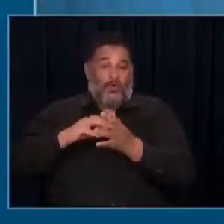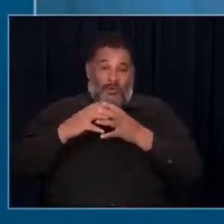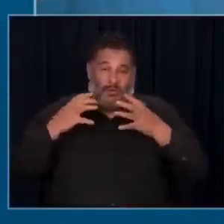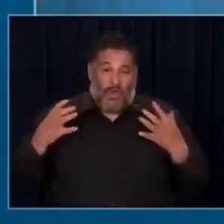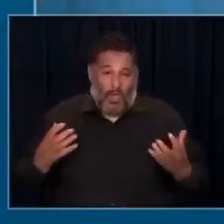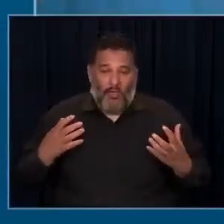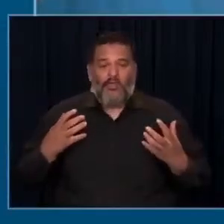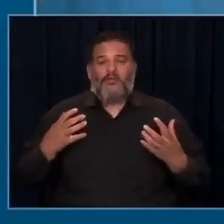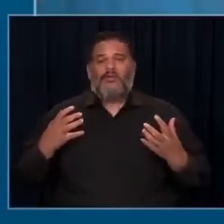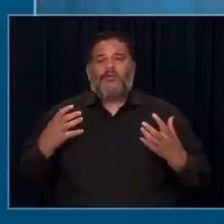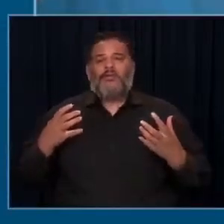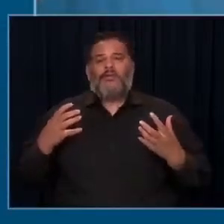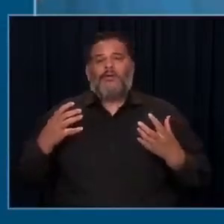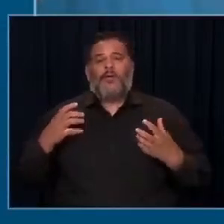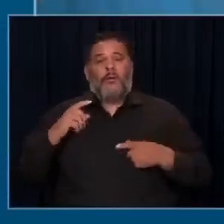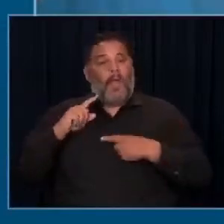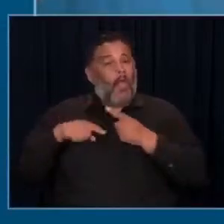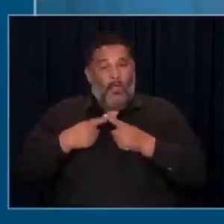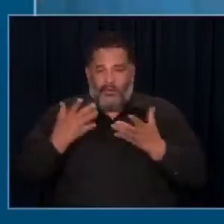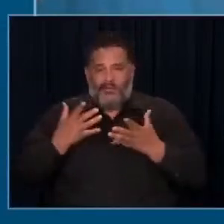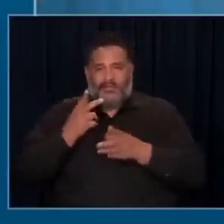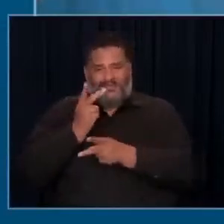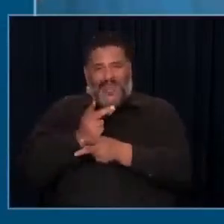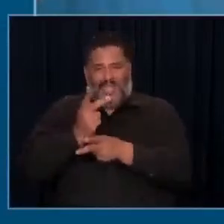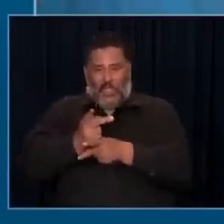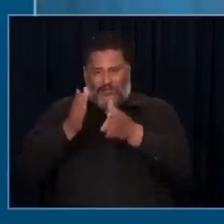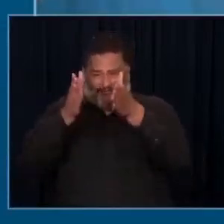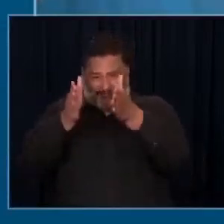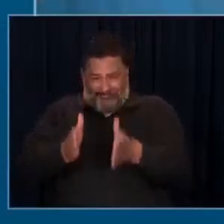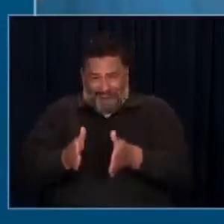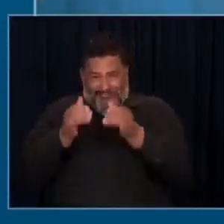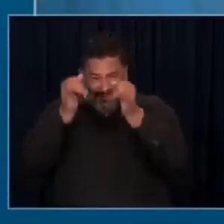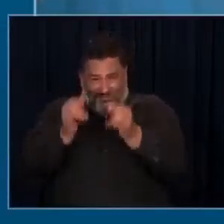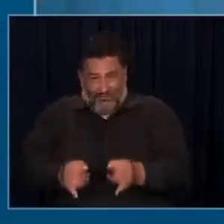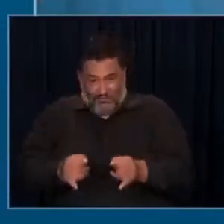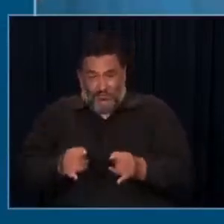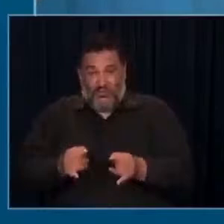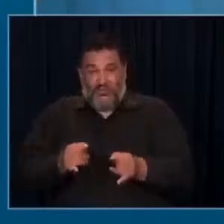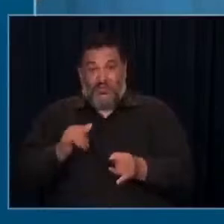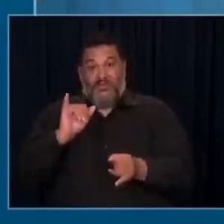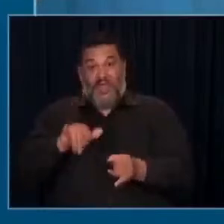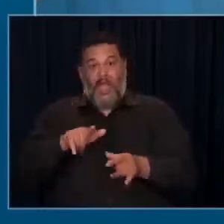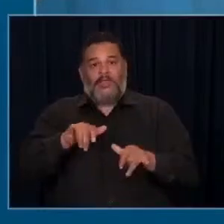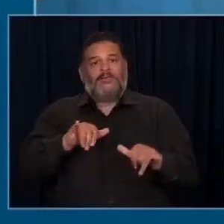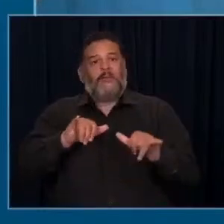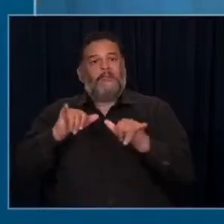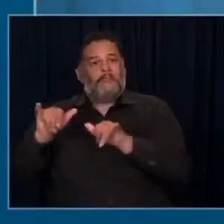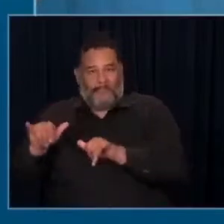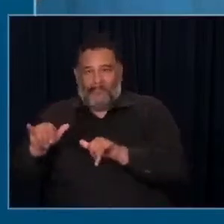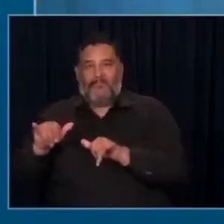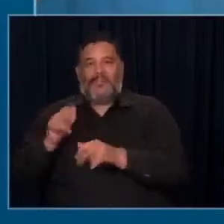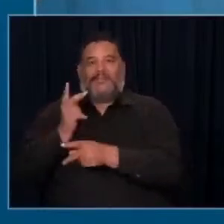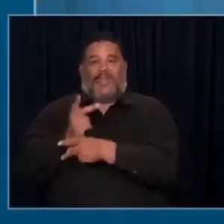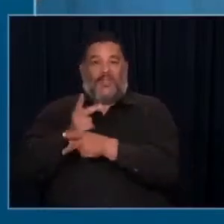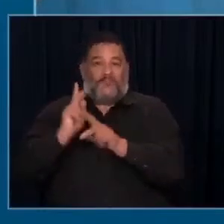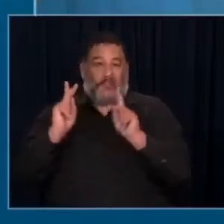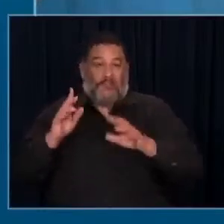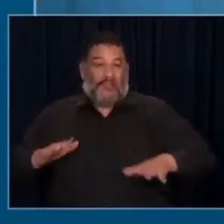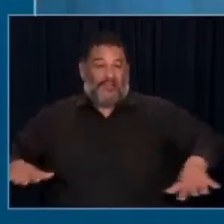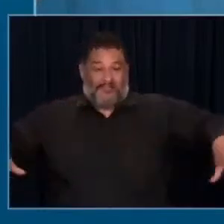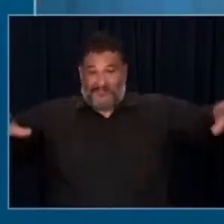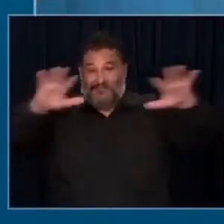taking care of the individual, which I can translate very quickly into taking care of the people here